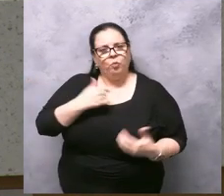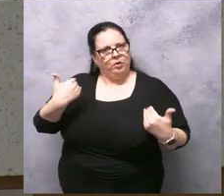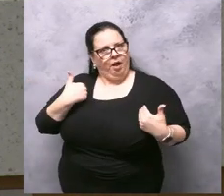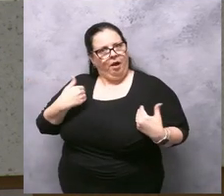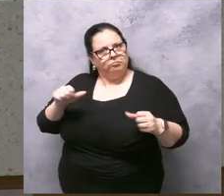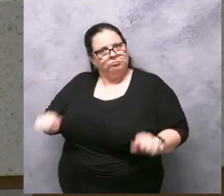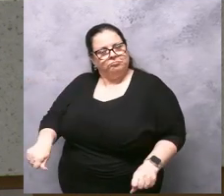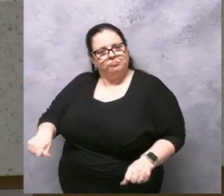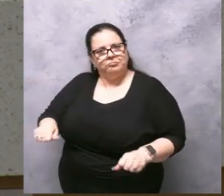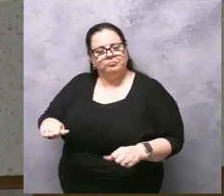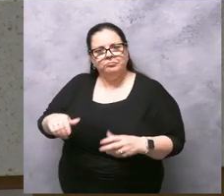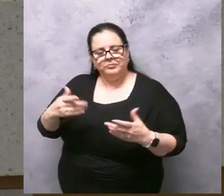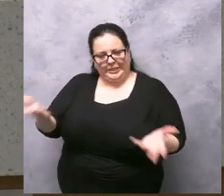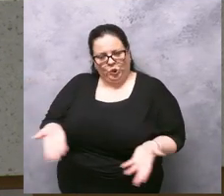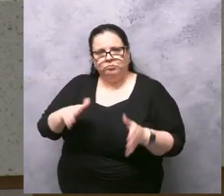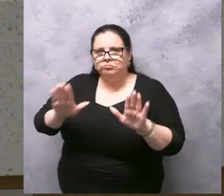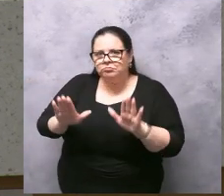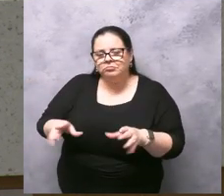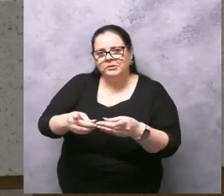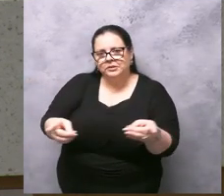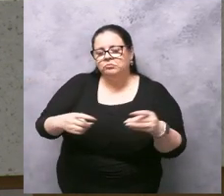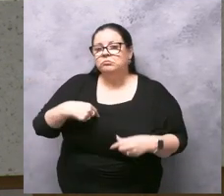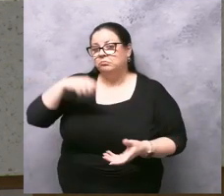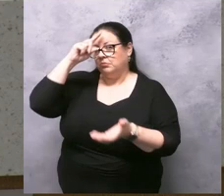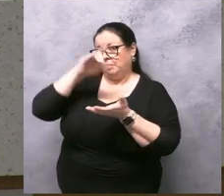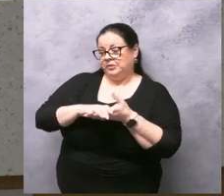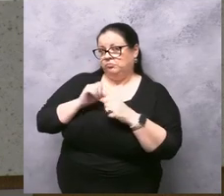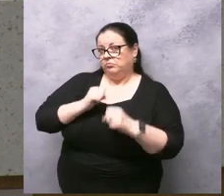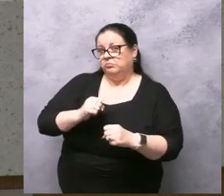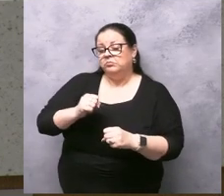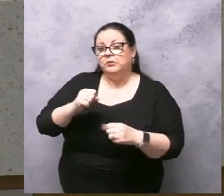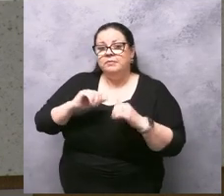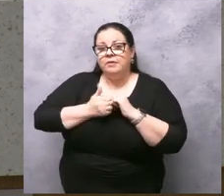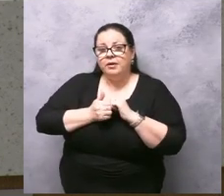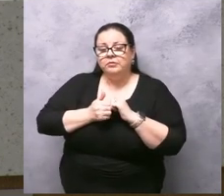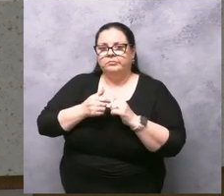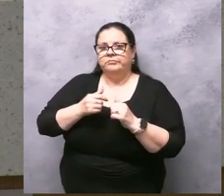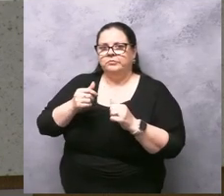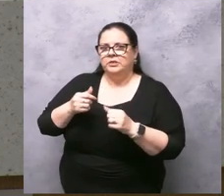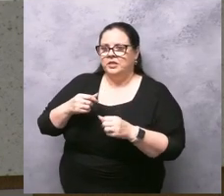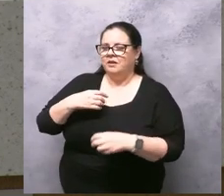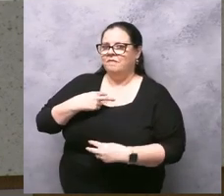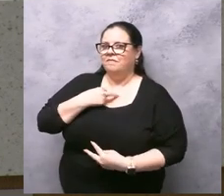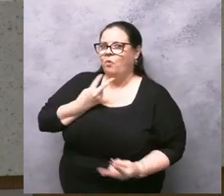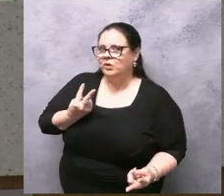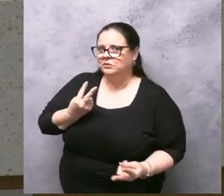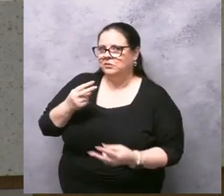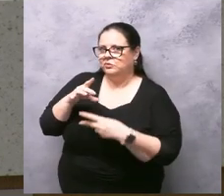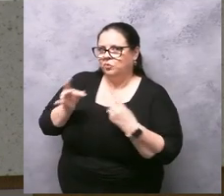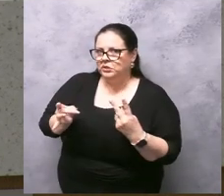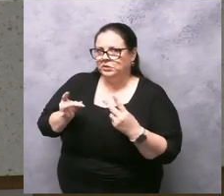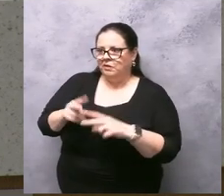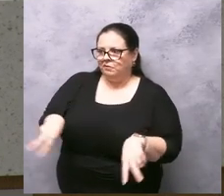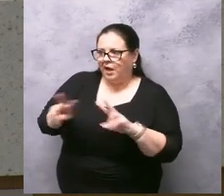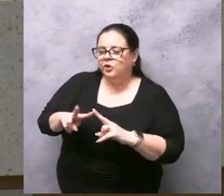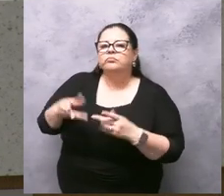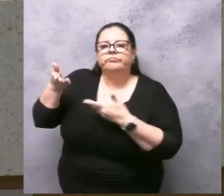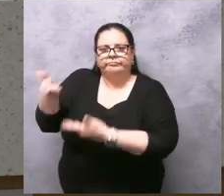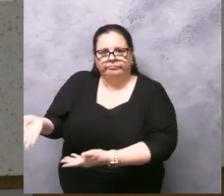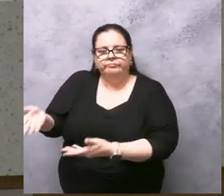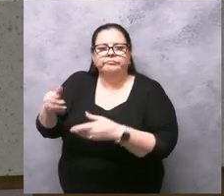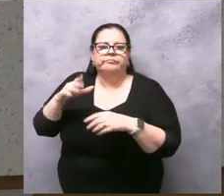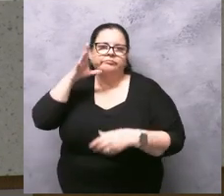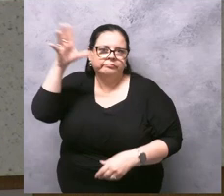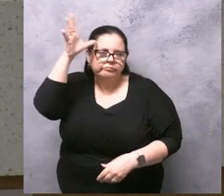that in this fantastic district. I do believe that we do this by ensuring that the voice, choice, and values aligned options are available for every parent and